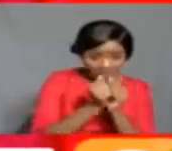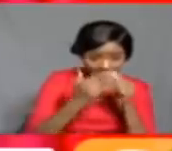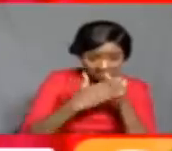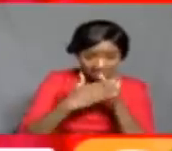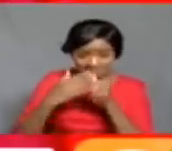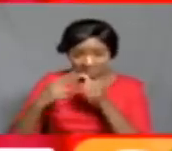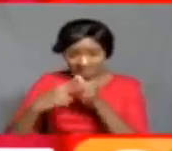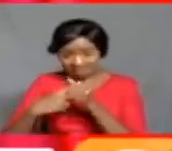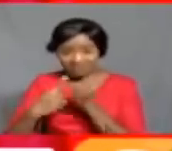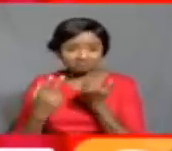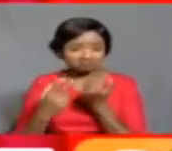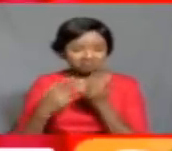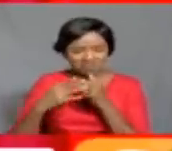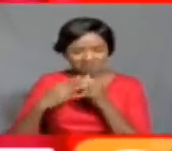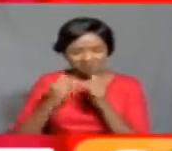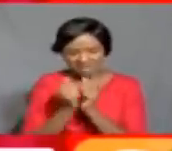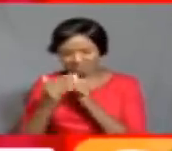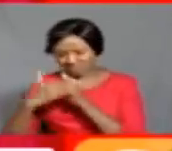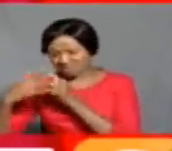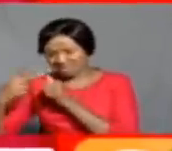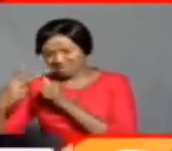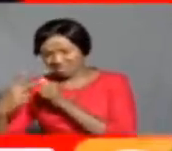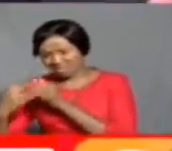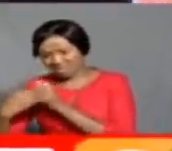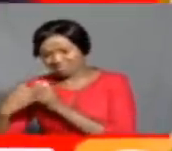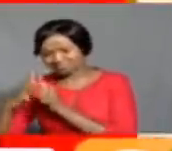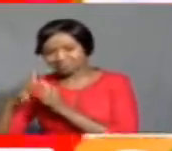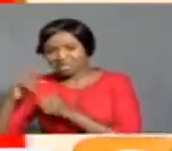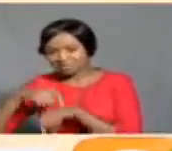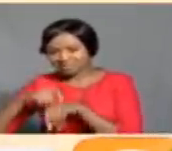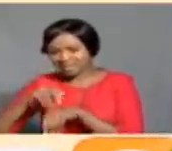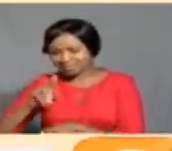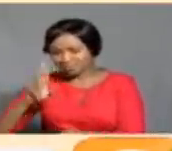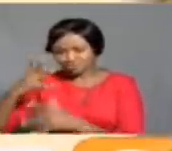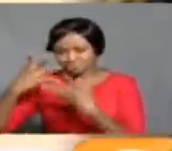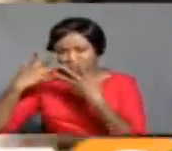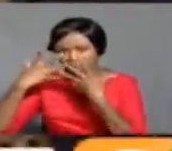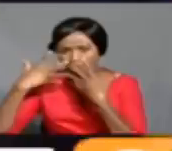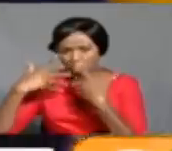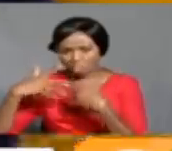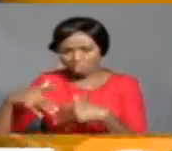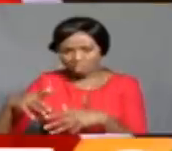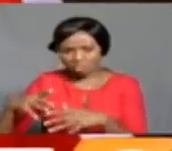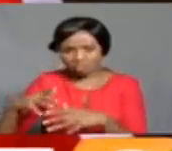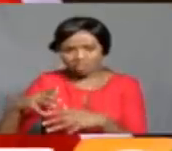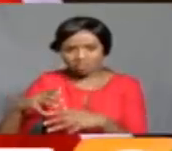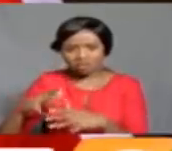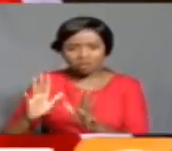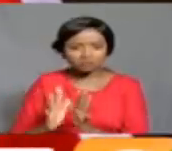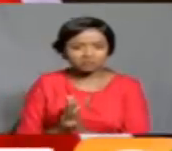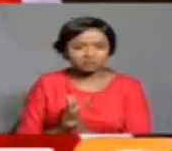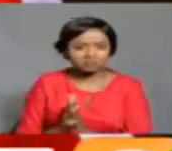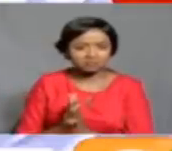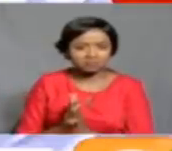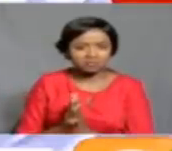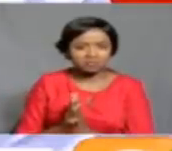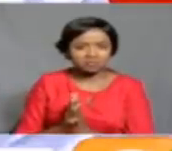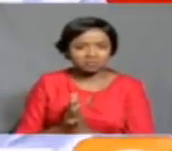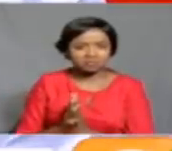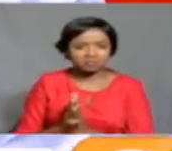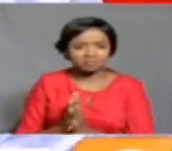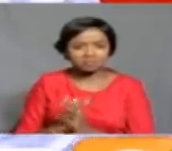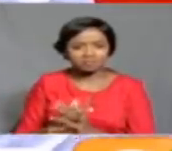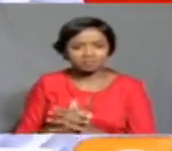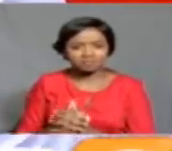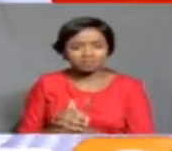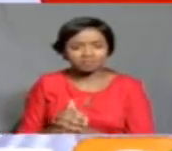days. Mm. And we went to Arambe Avenue. He disappeared actually for about 3 or 4 days.